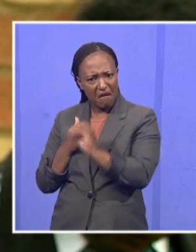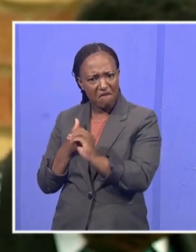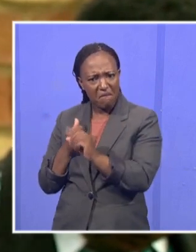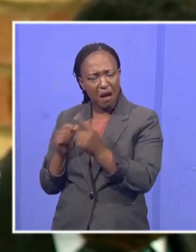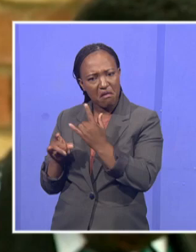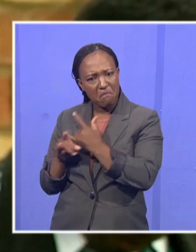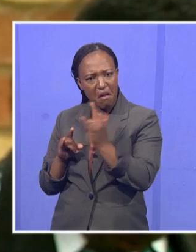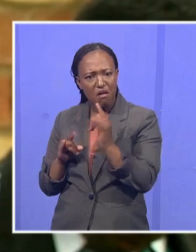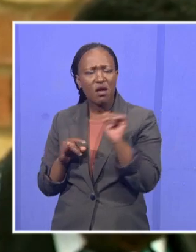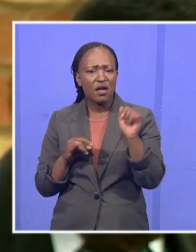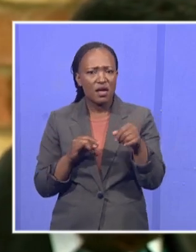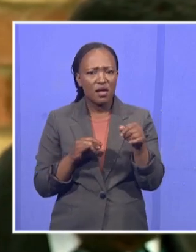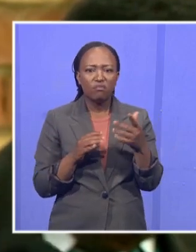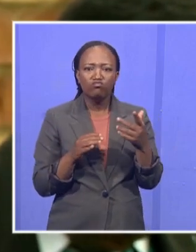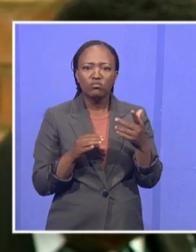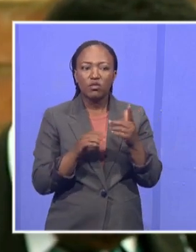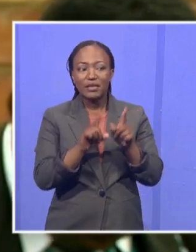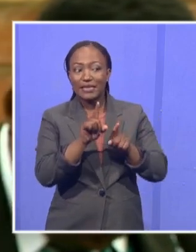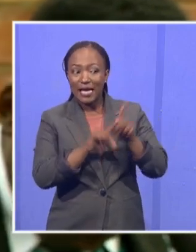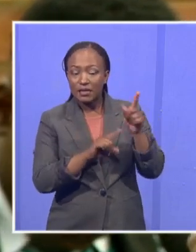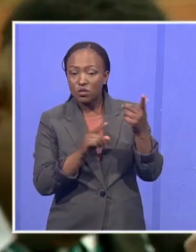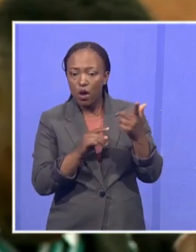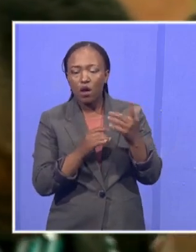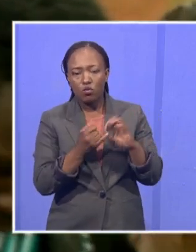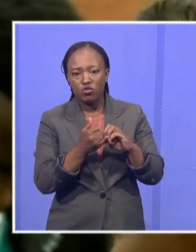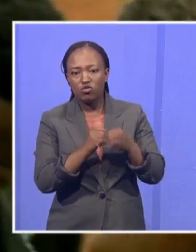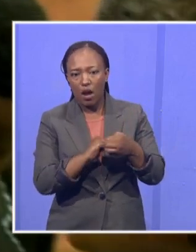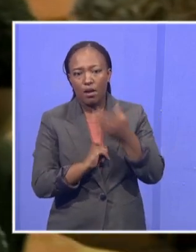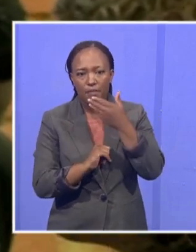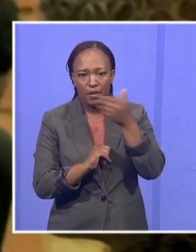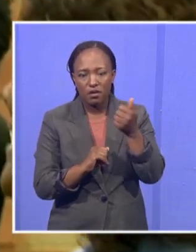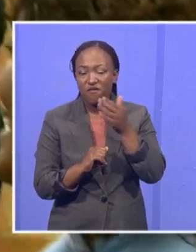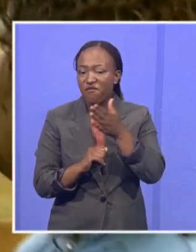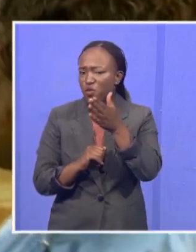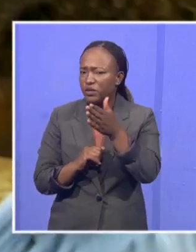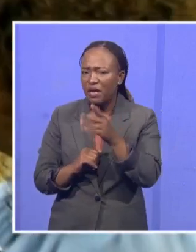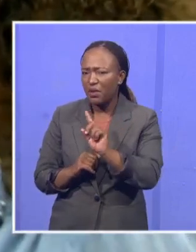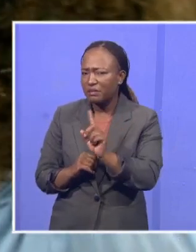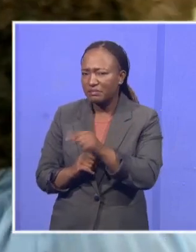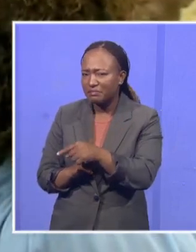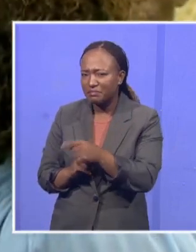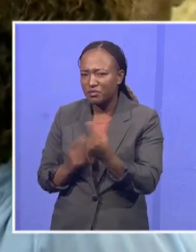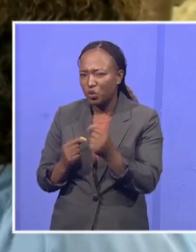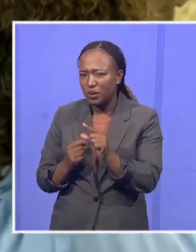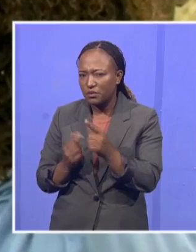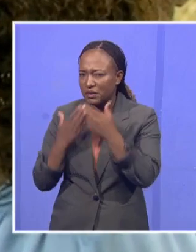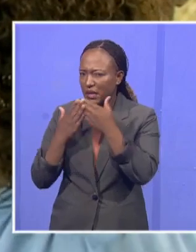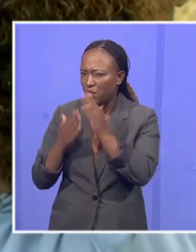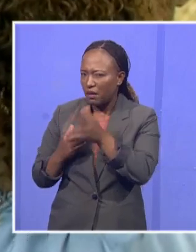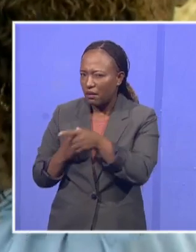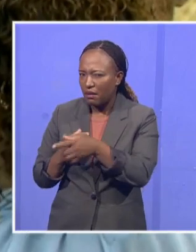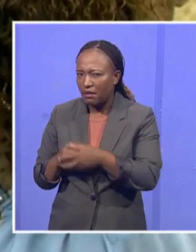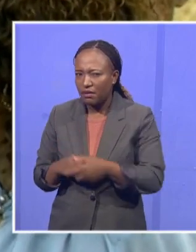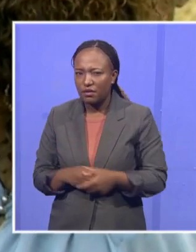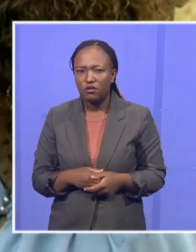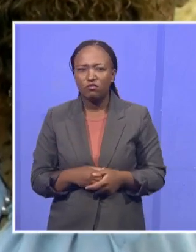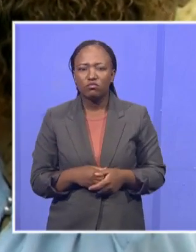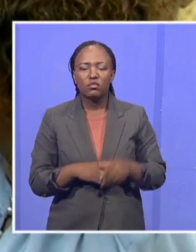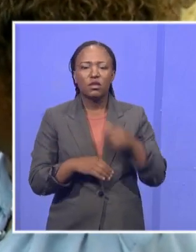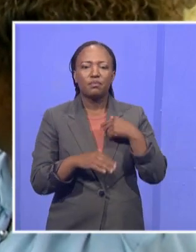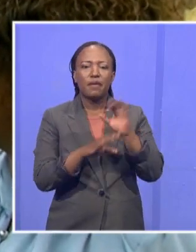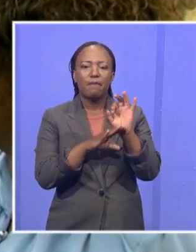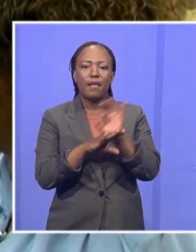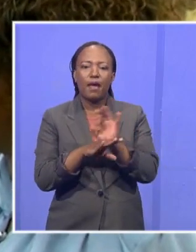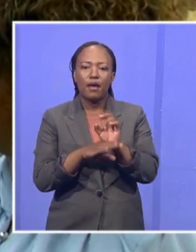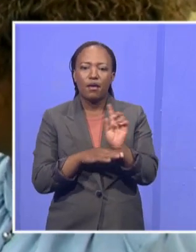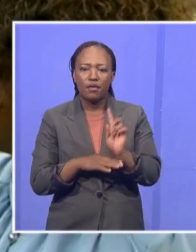Yeah, success is in the efforts. And the future, what does it hold? Are you going to study? What are your plans? I'm planning to go